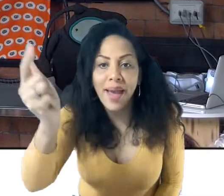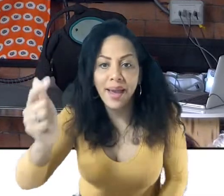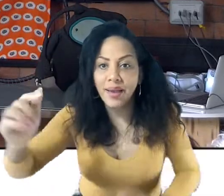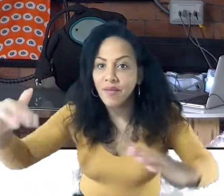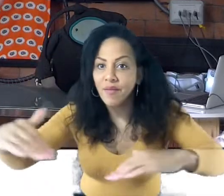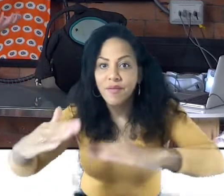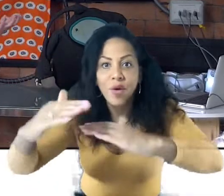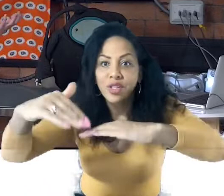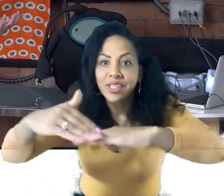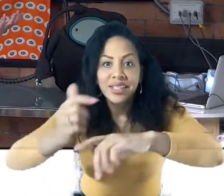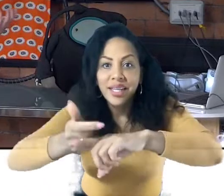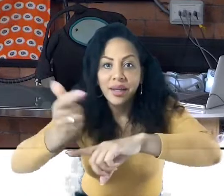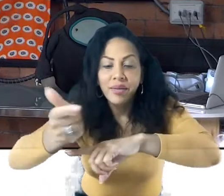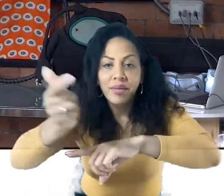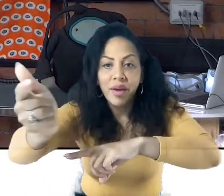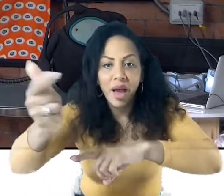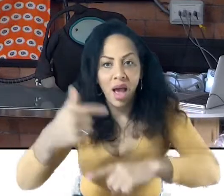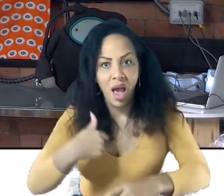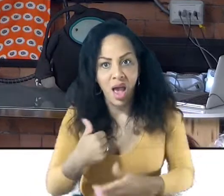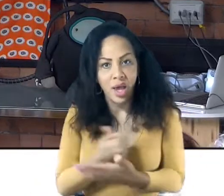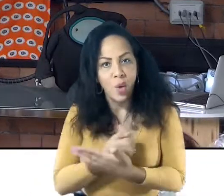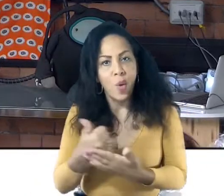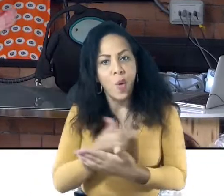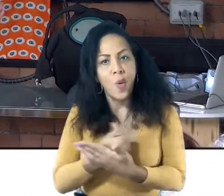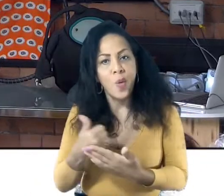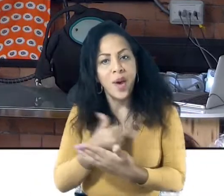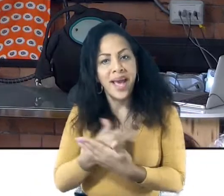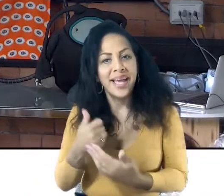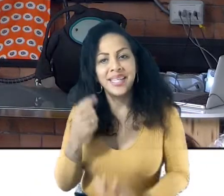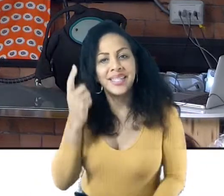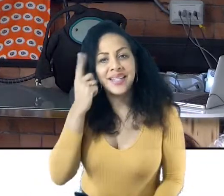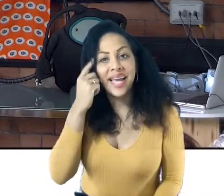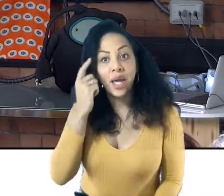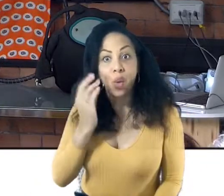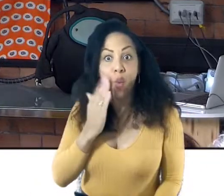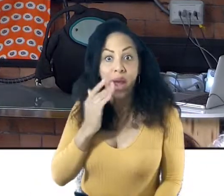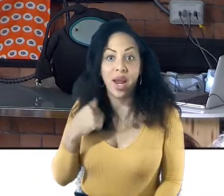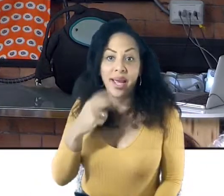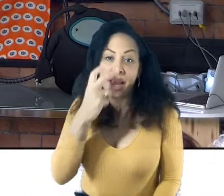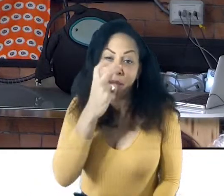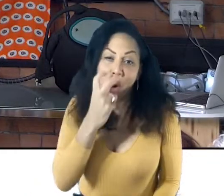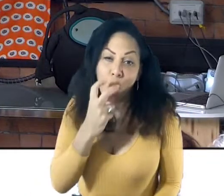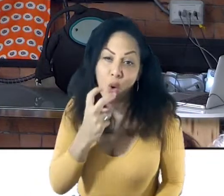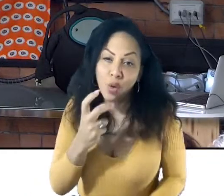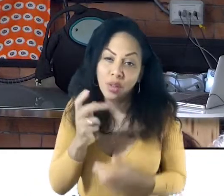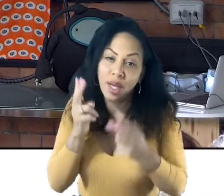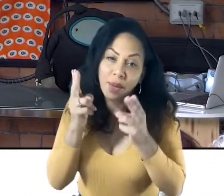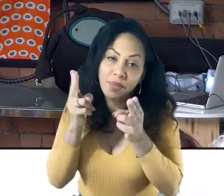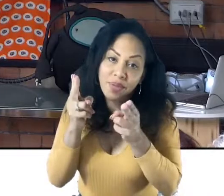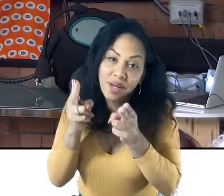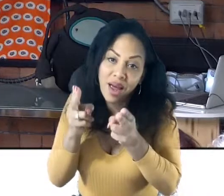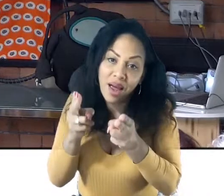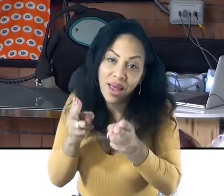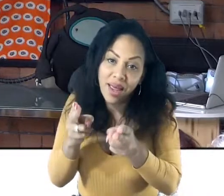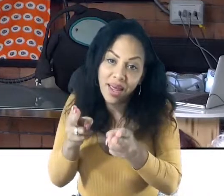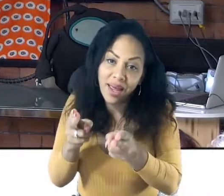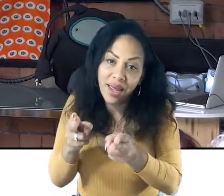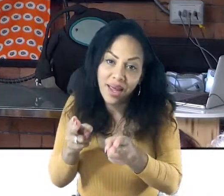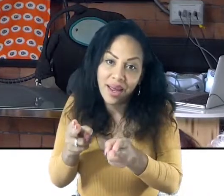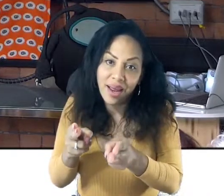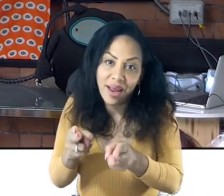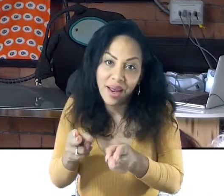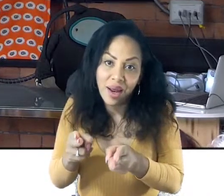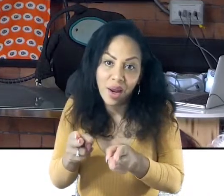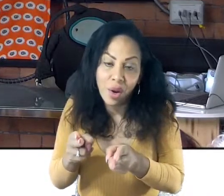point of death, I will probably be, wherever I am in the world, I can imagine that I will probably be on Marazion